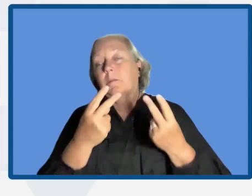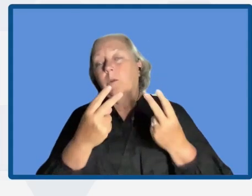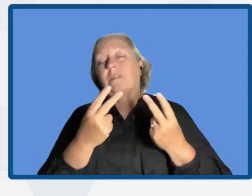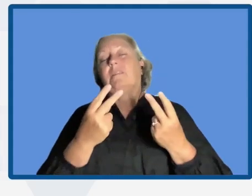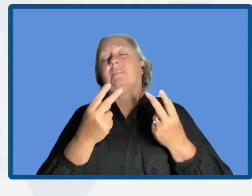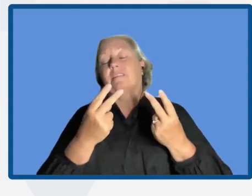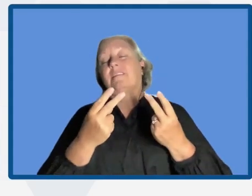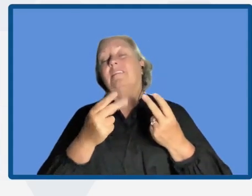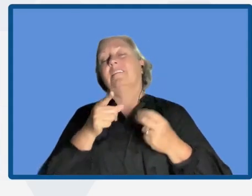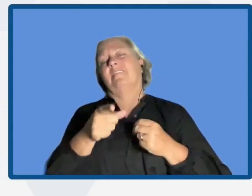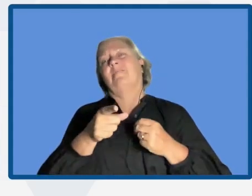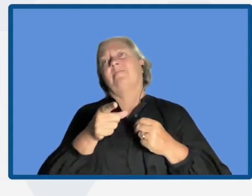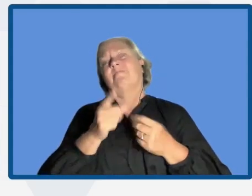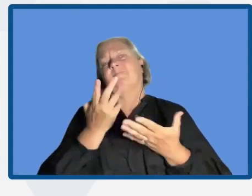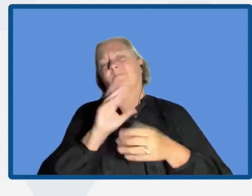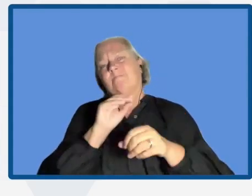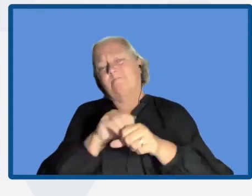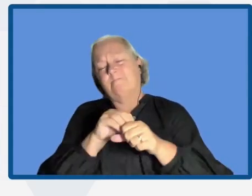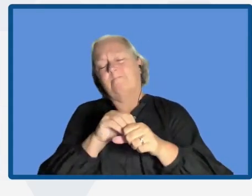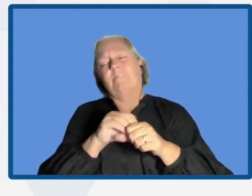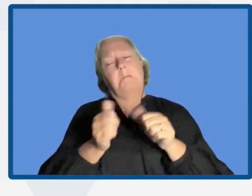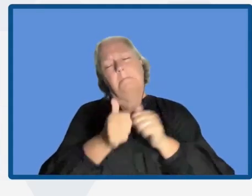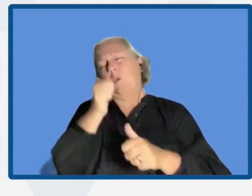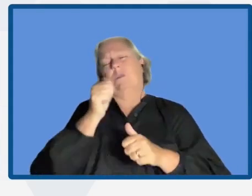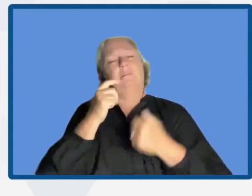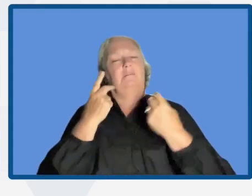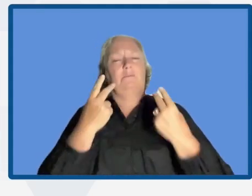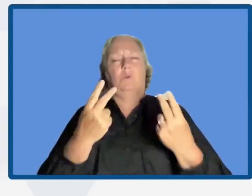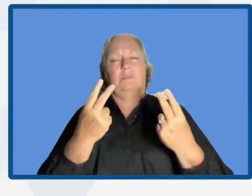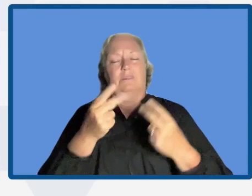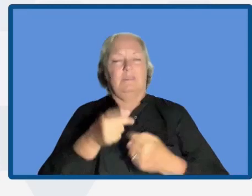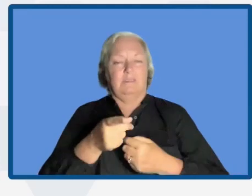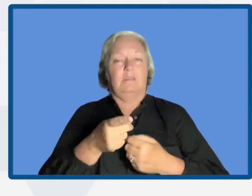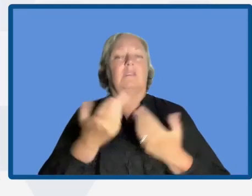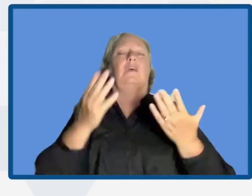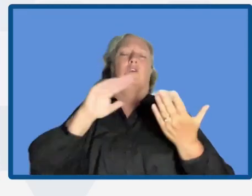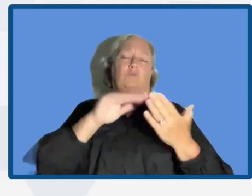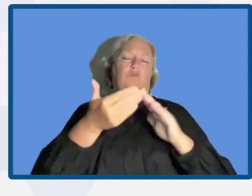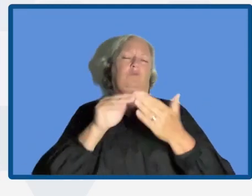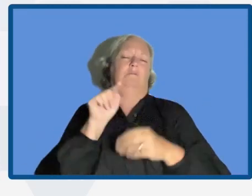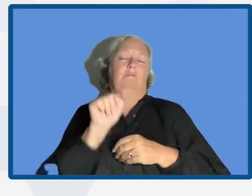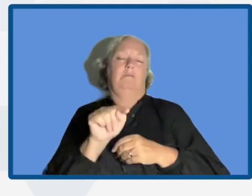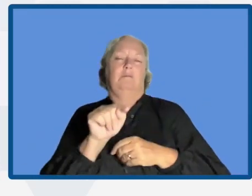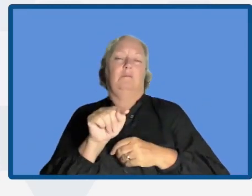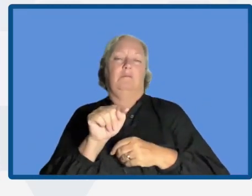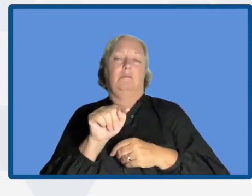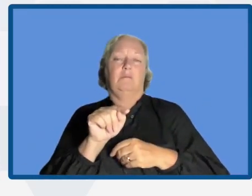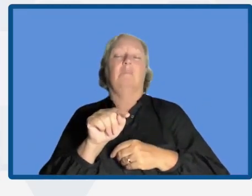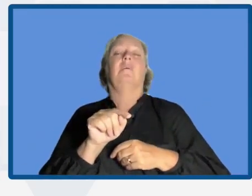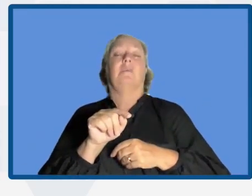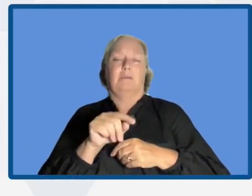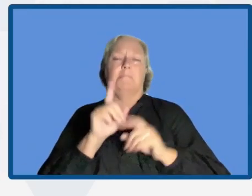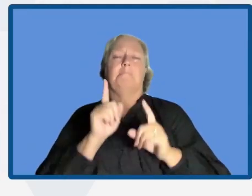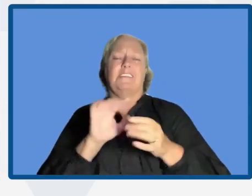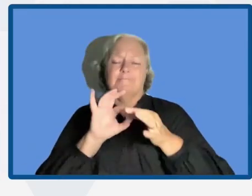element, and in my opinion, the most important one, is the community. To the extent we engage the community, to the